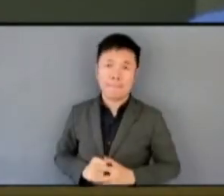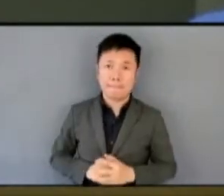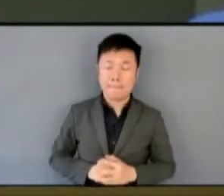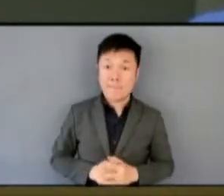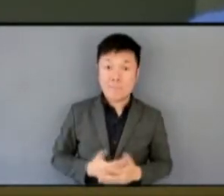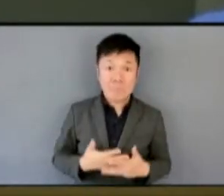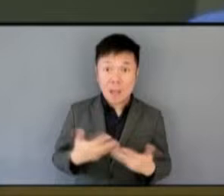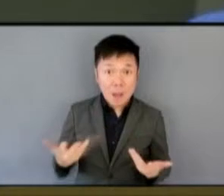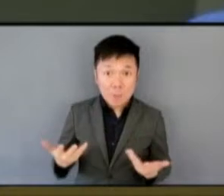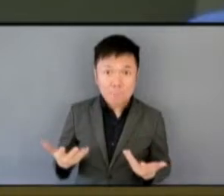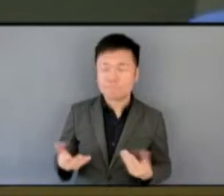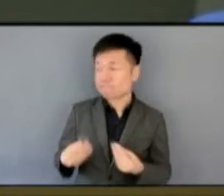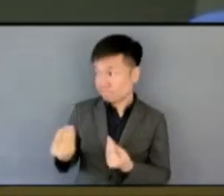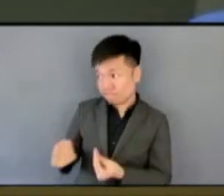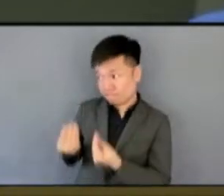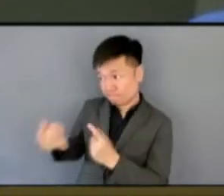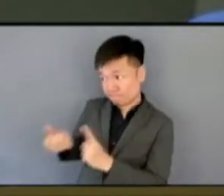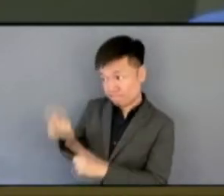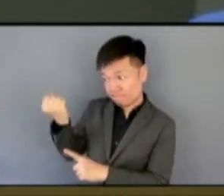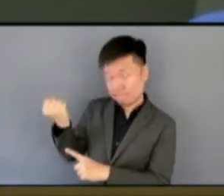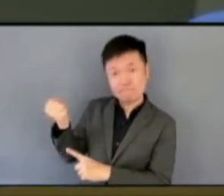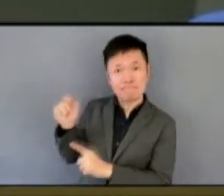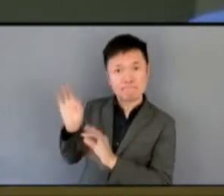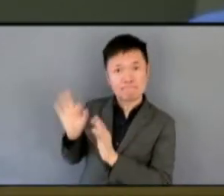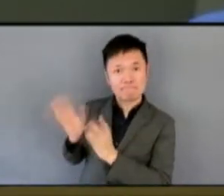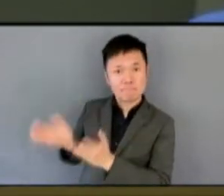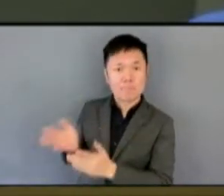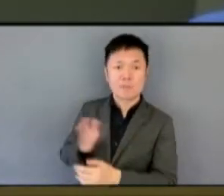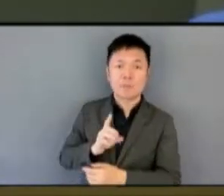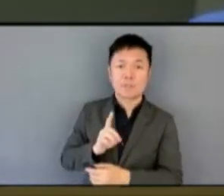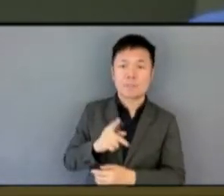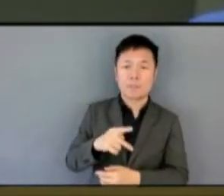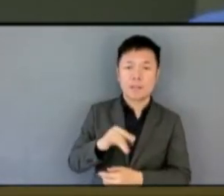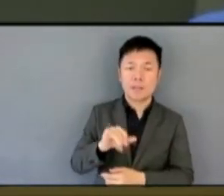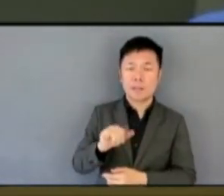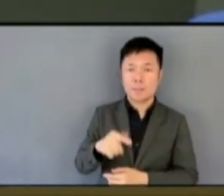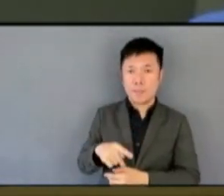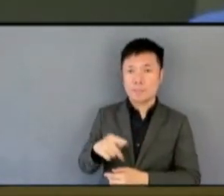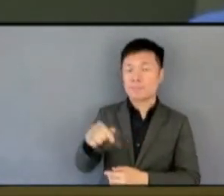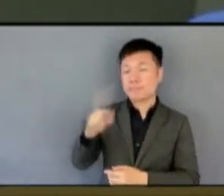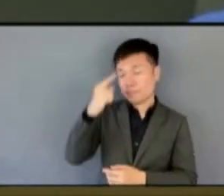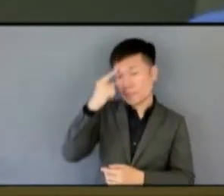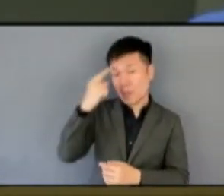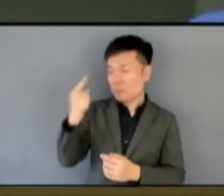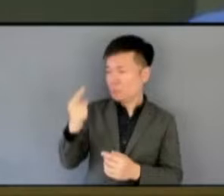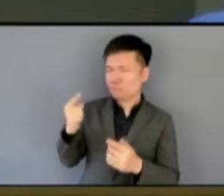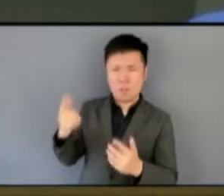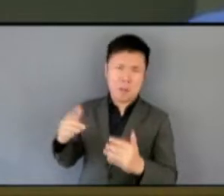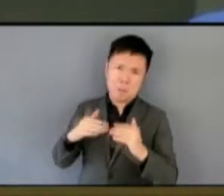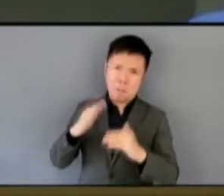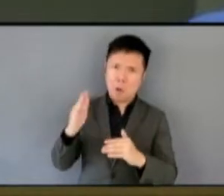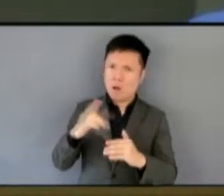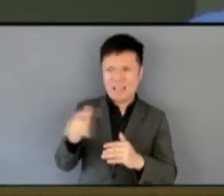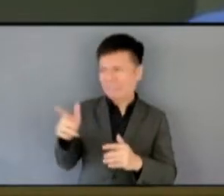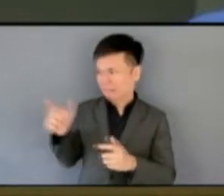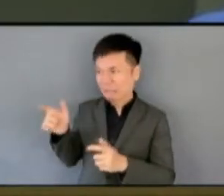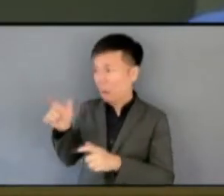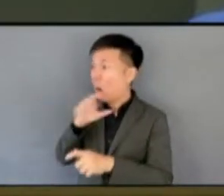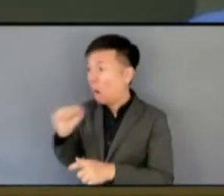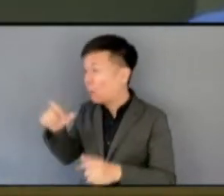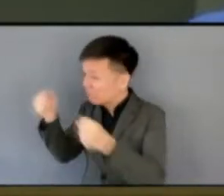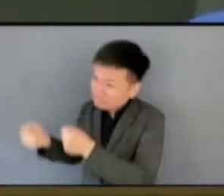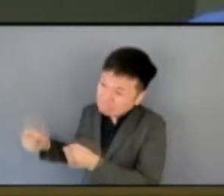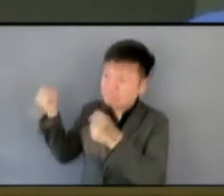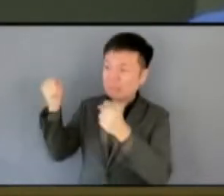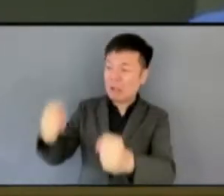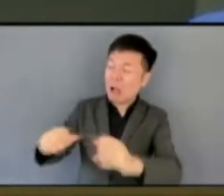this, DPIAP also insists on the importance of promoting deinstitutionalization.